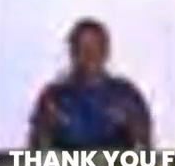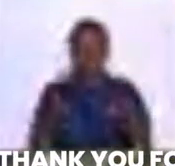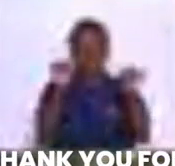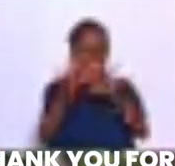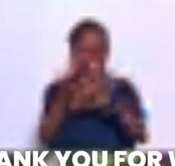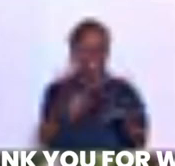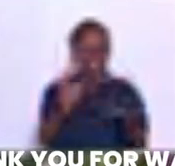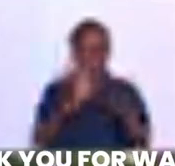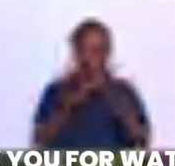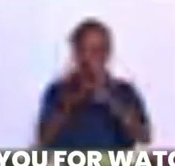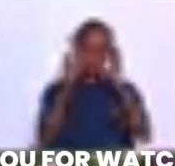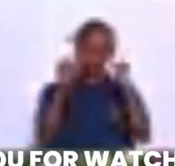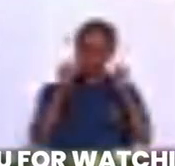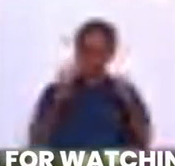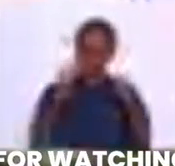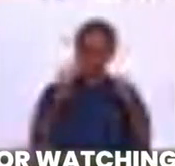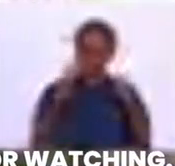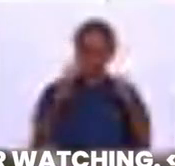everything will be okay.